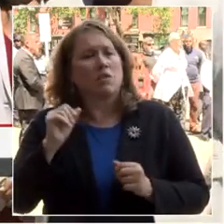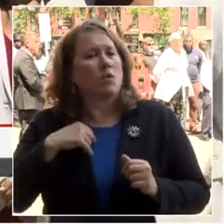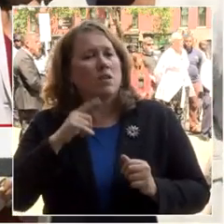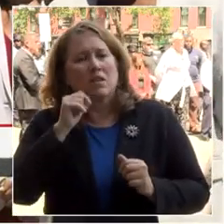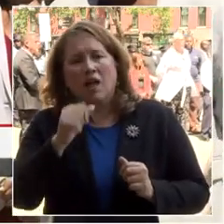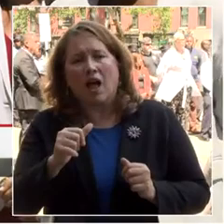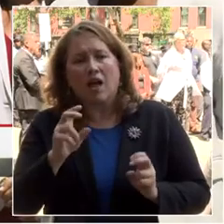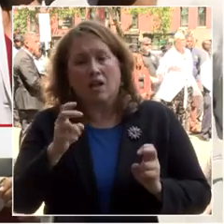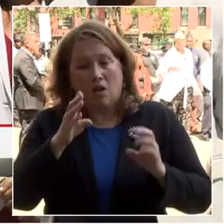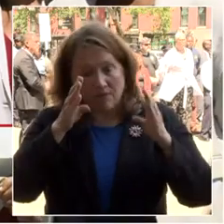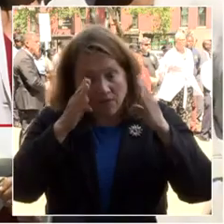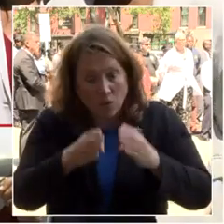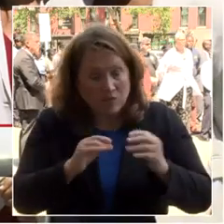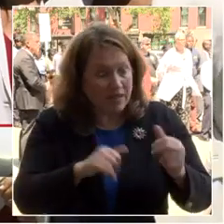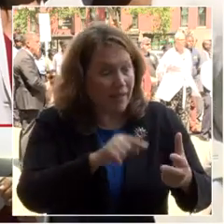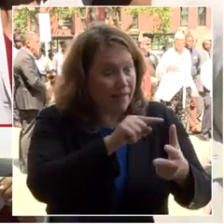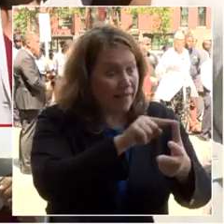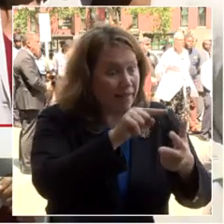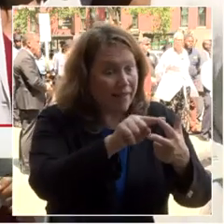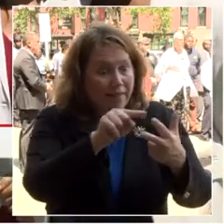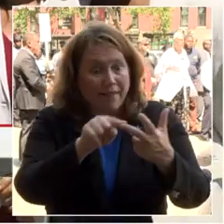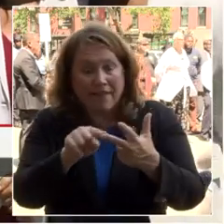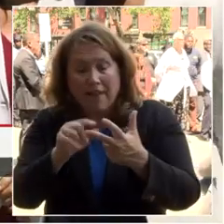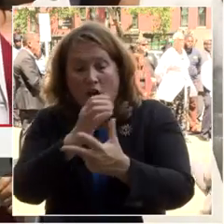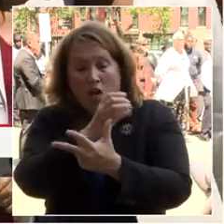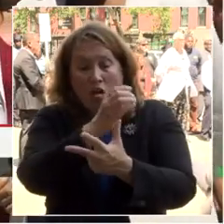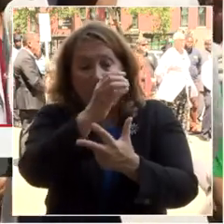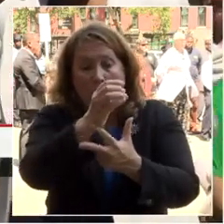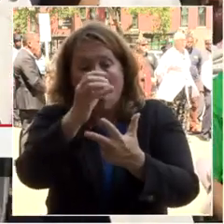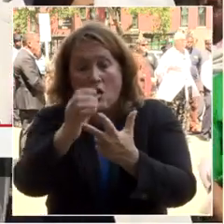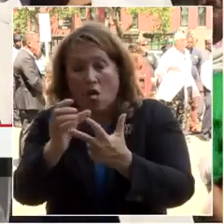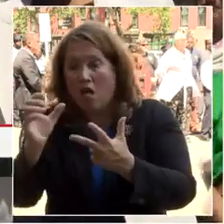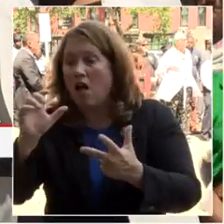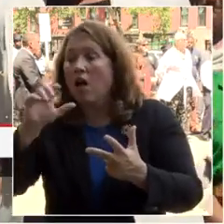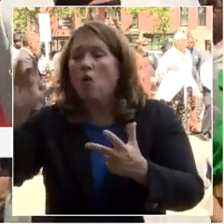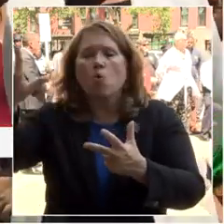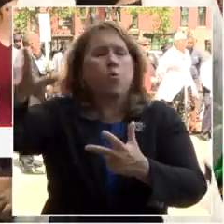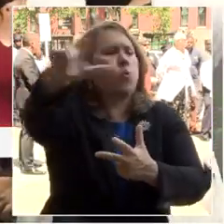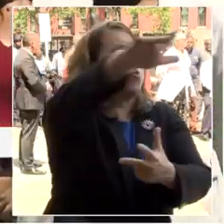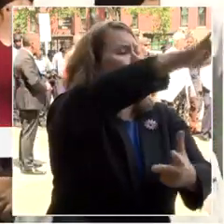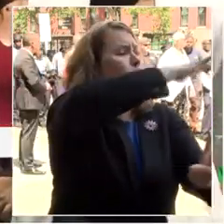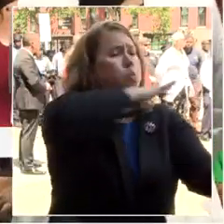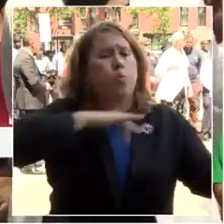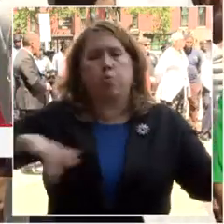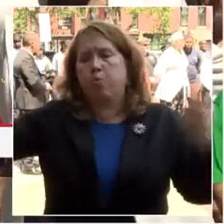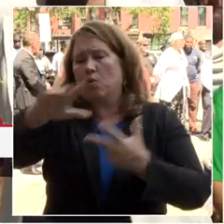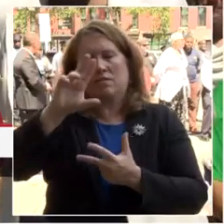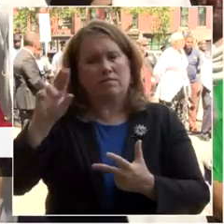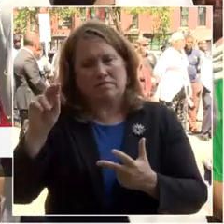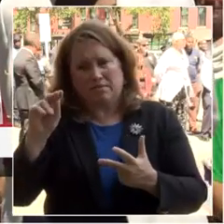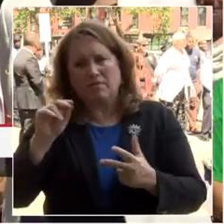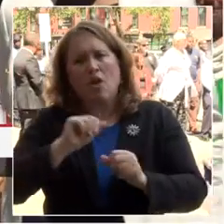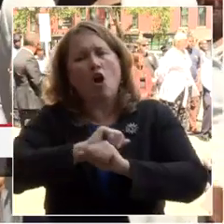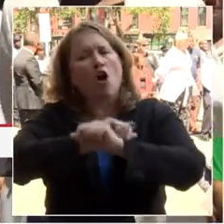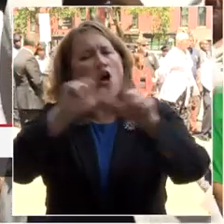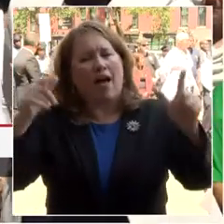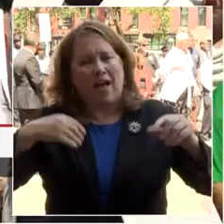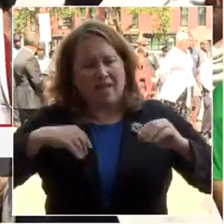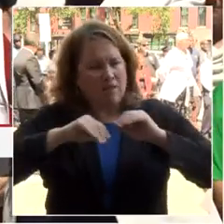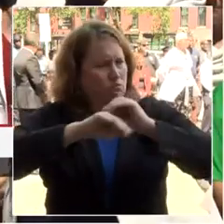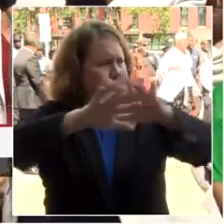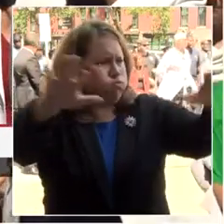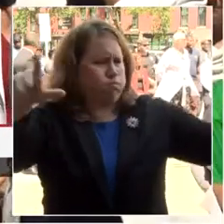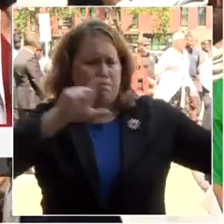having to take a bunch of resources from communities in order to pull this off. We're actually just really, quite